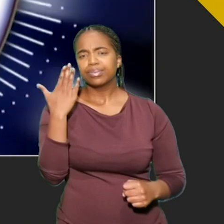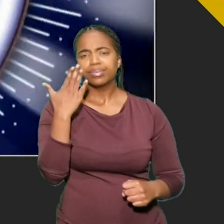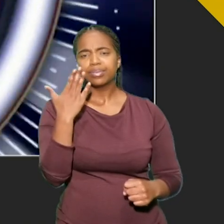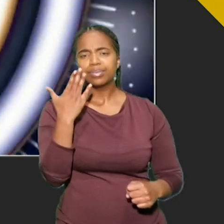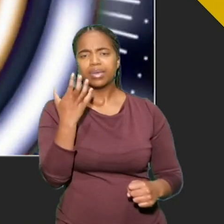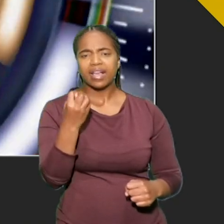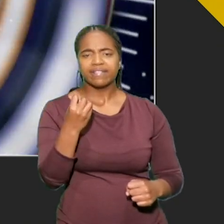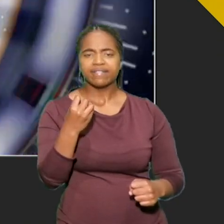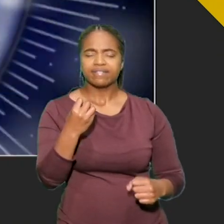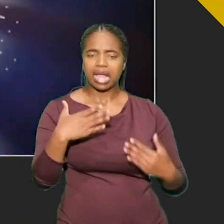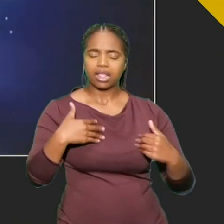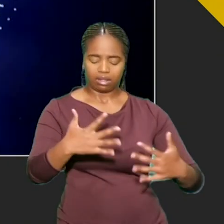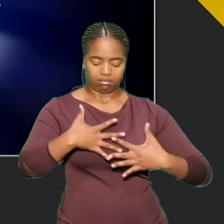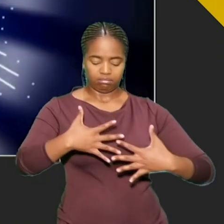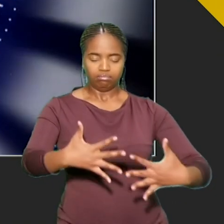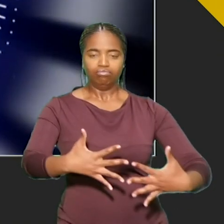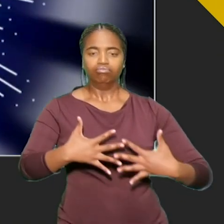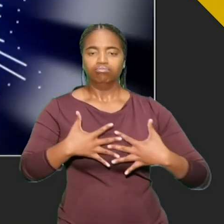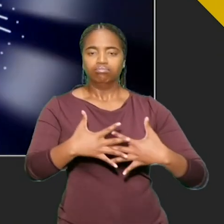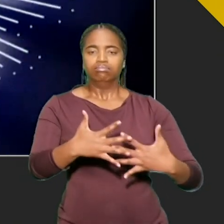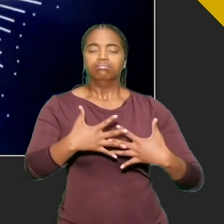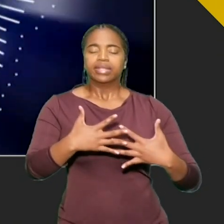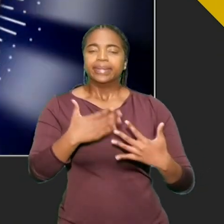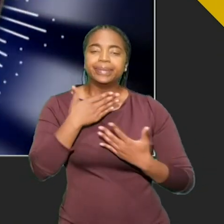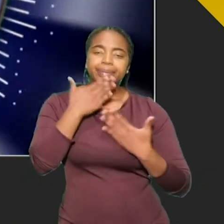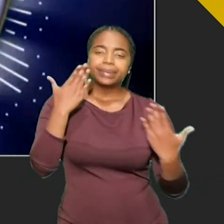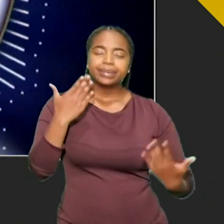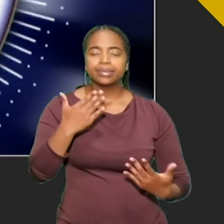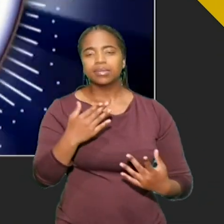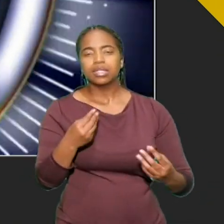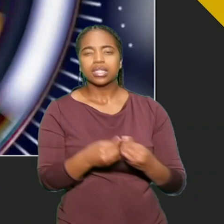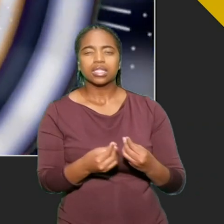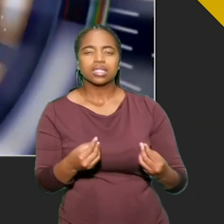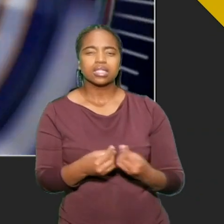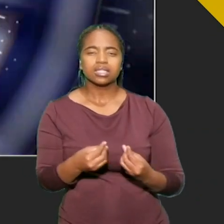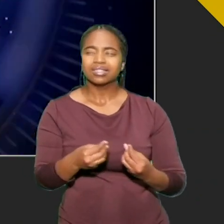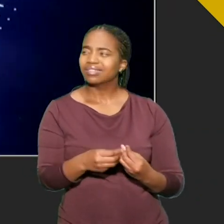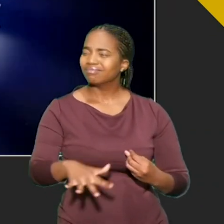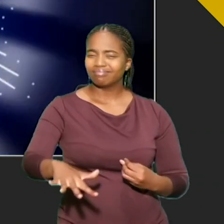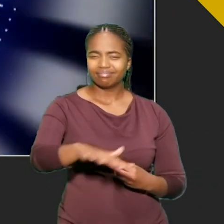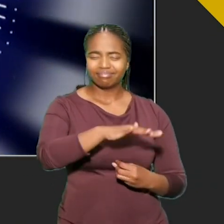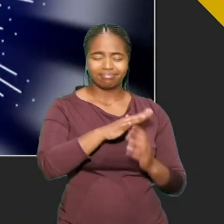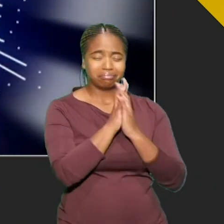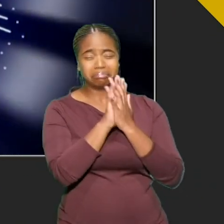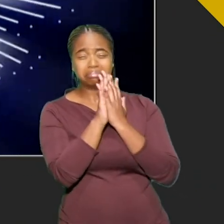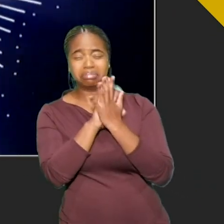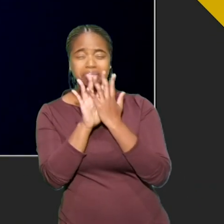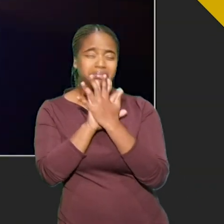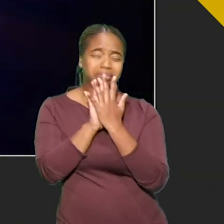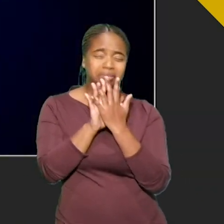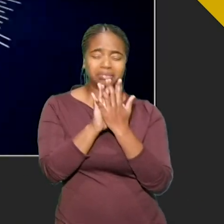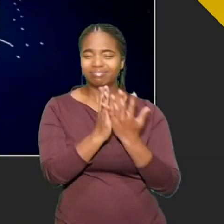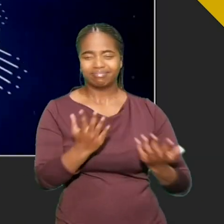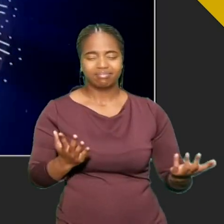healthy oxygen that we breathe, and the things surrounding here, we are so congested. So it's